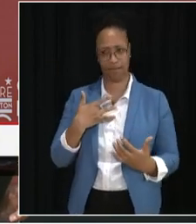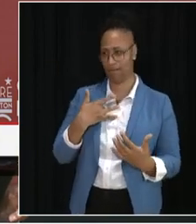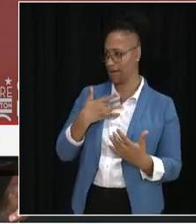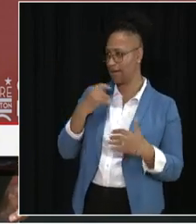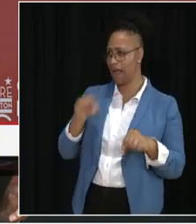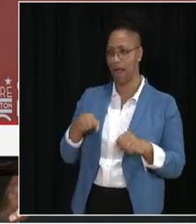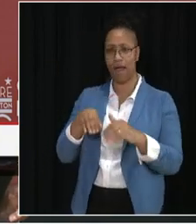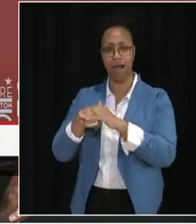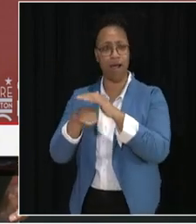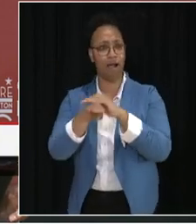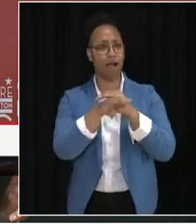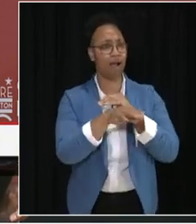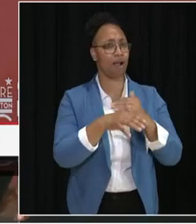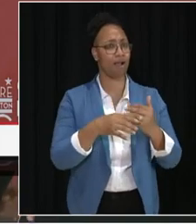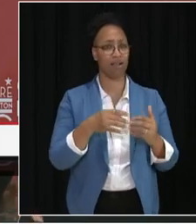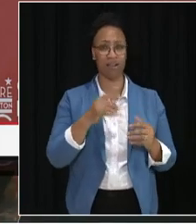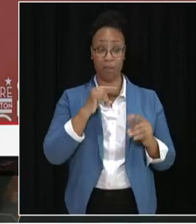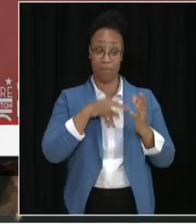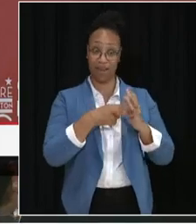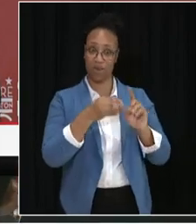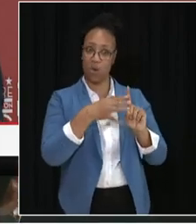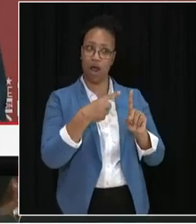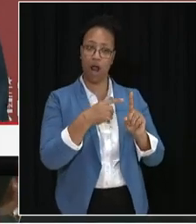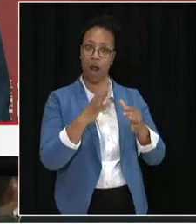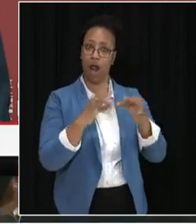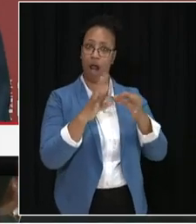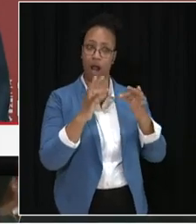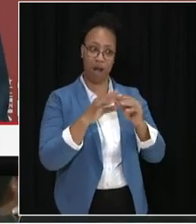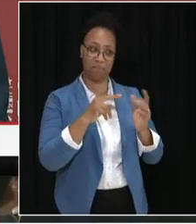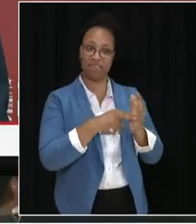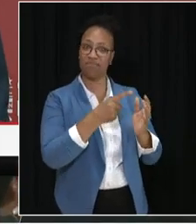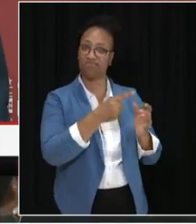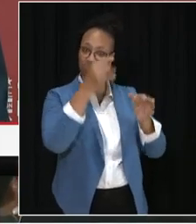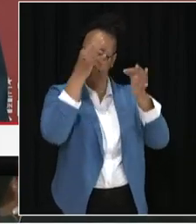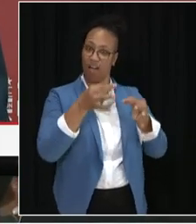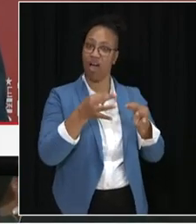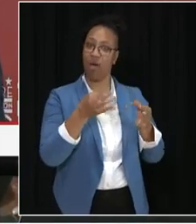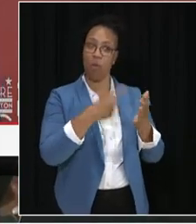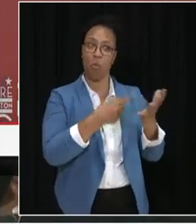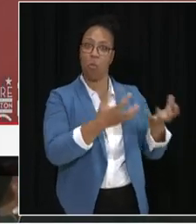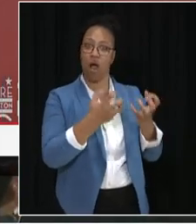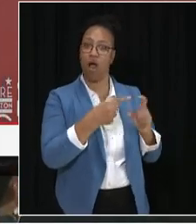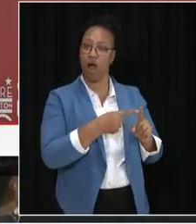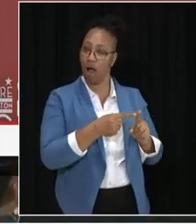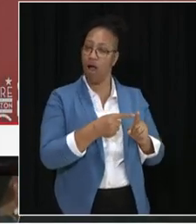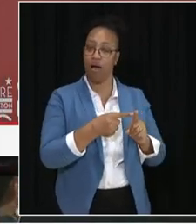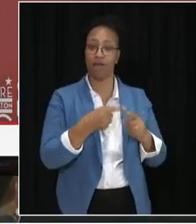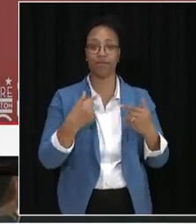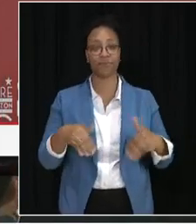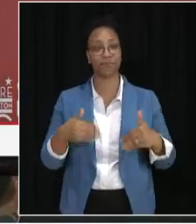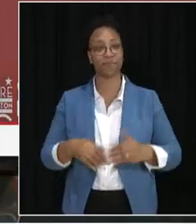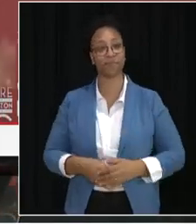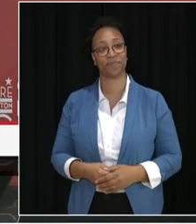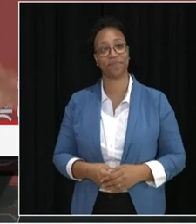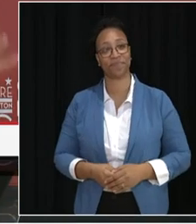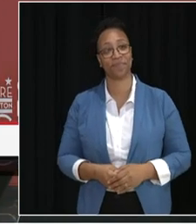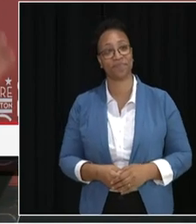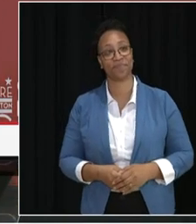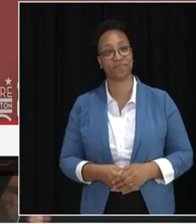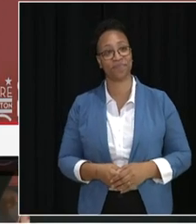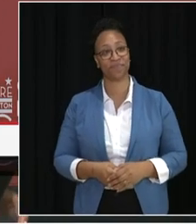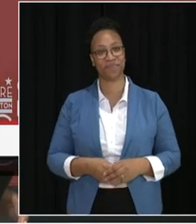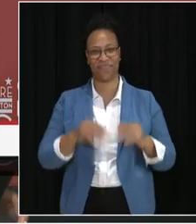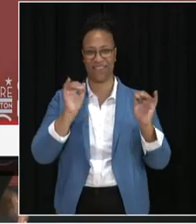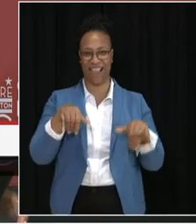for herself that that was what was going to best serve her. And that is what a quality system